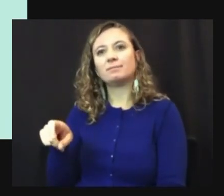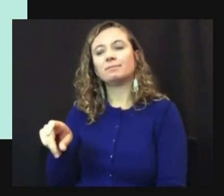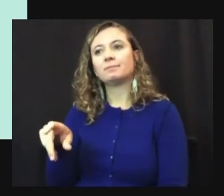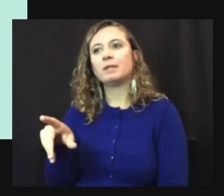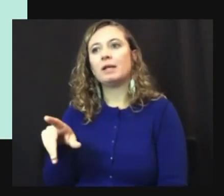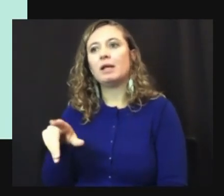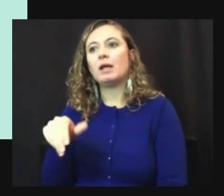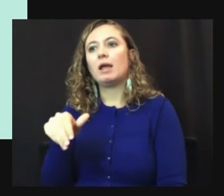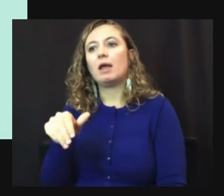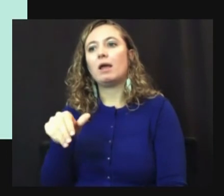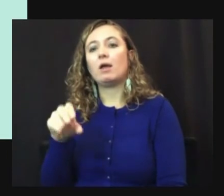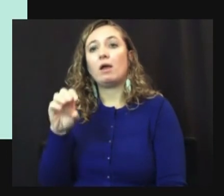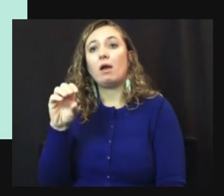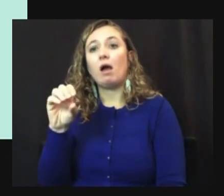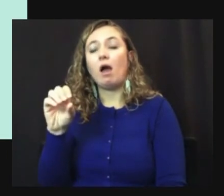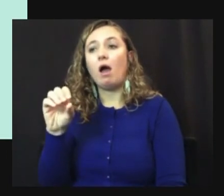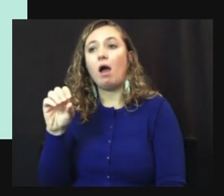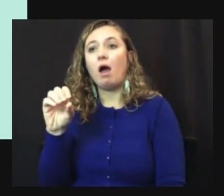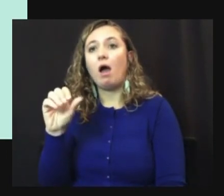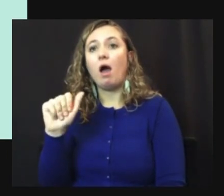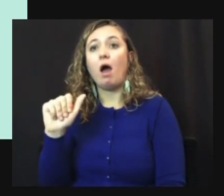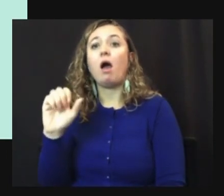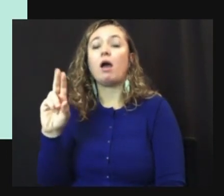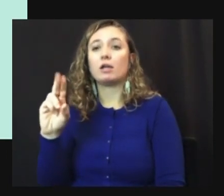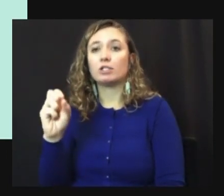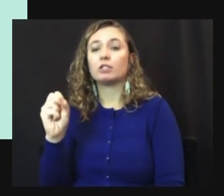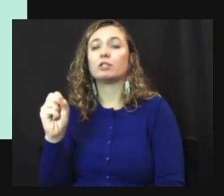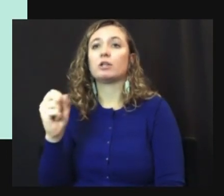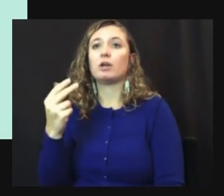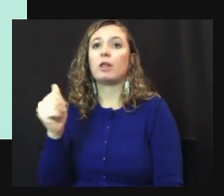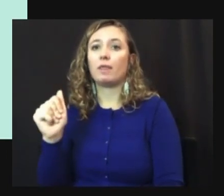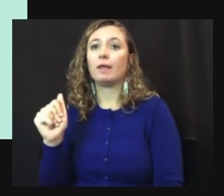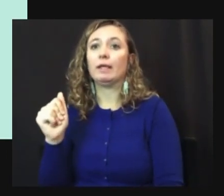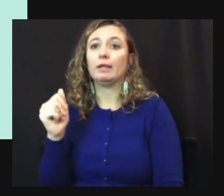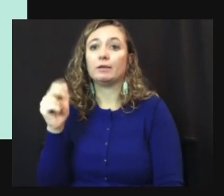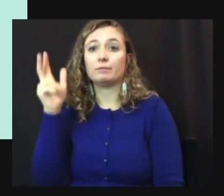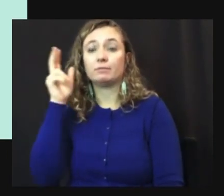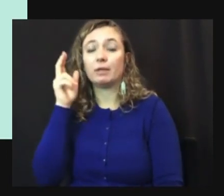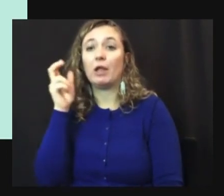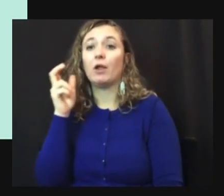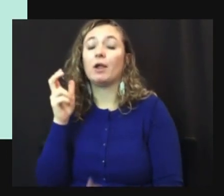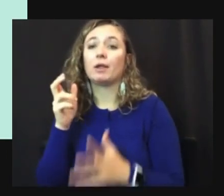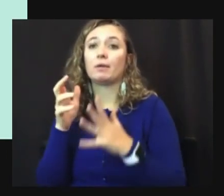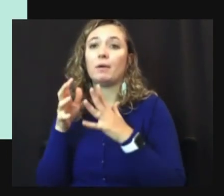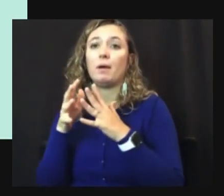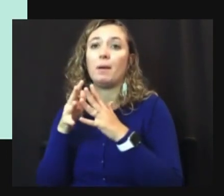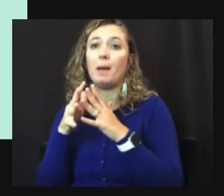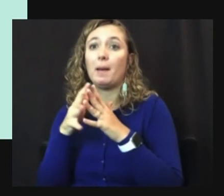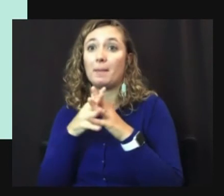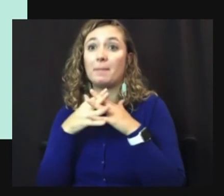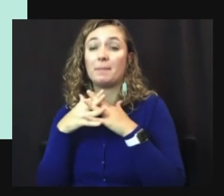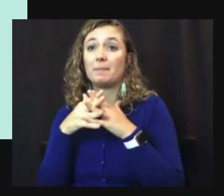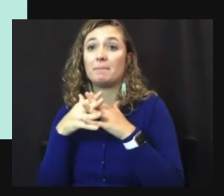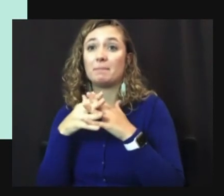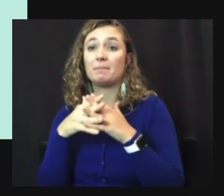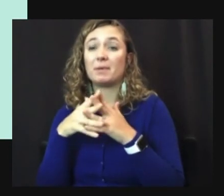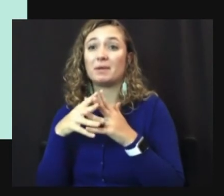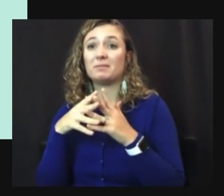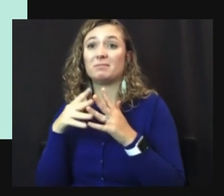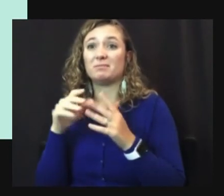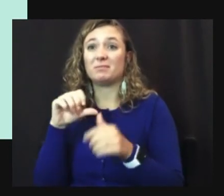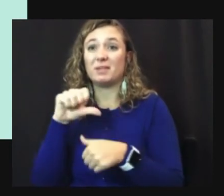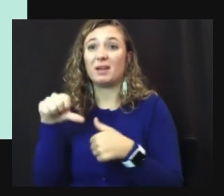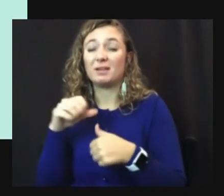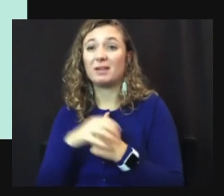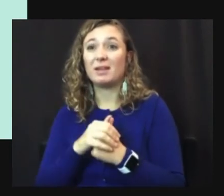Speech Hearing Language Association, does that to non-speakers. And it's a hate crime. Mm-hmm. It is